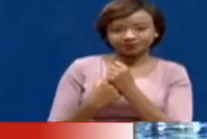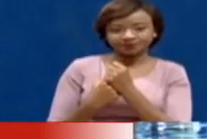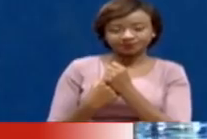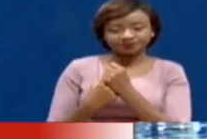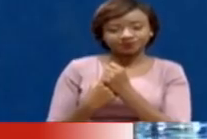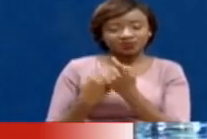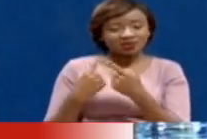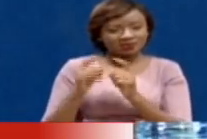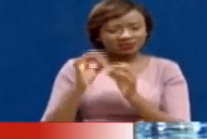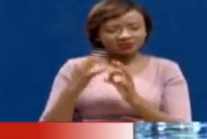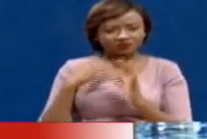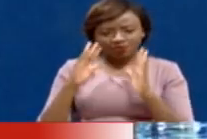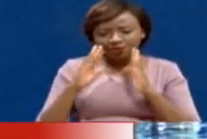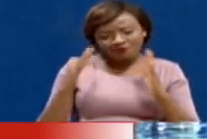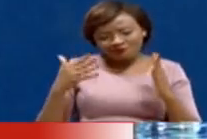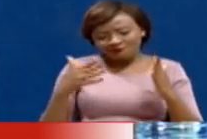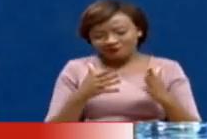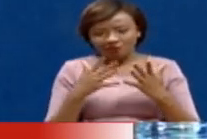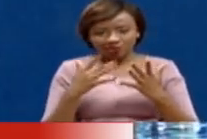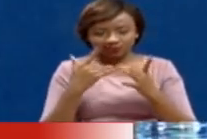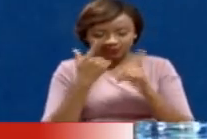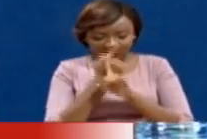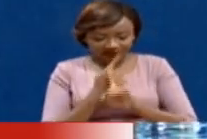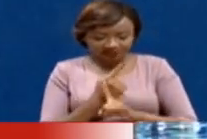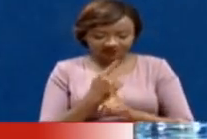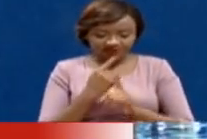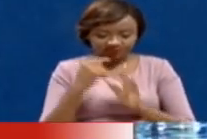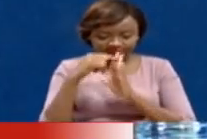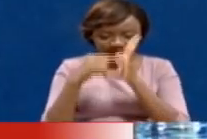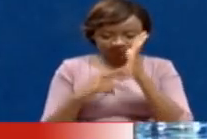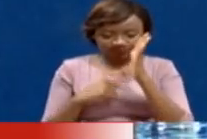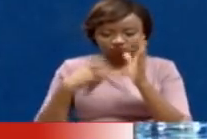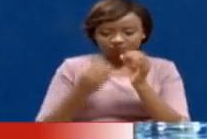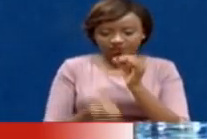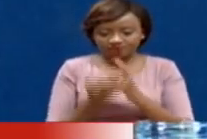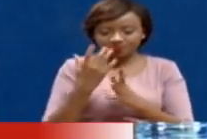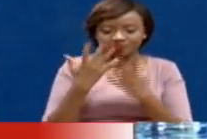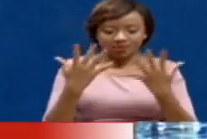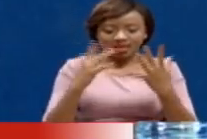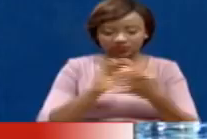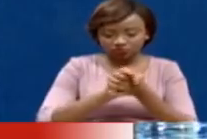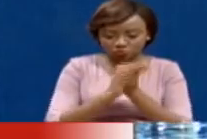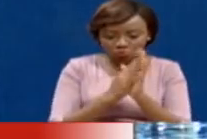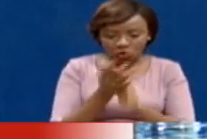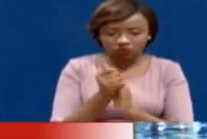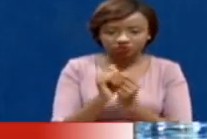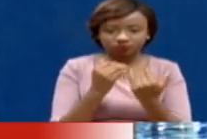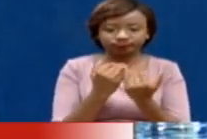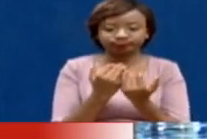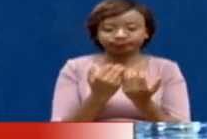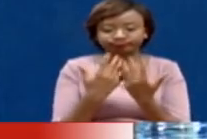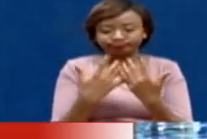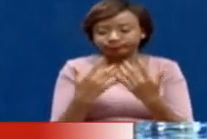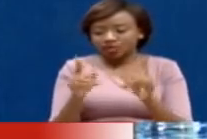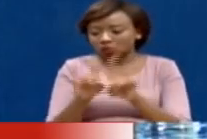we take into consideration the measures that we have outlined, the hand washing, the social